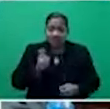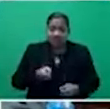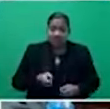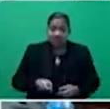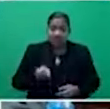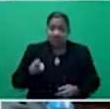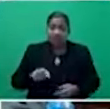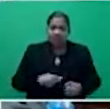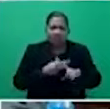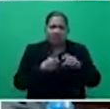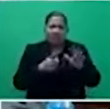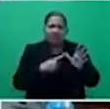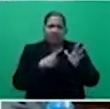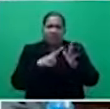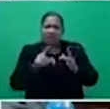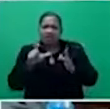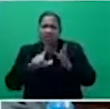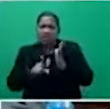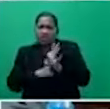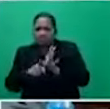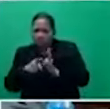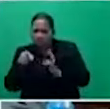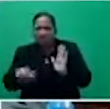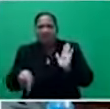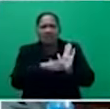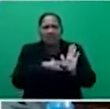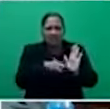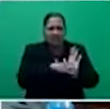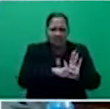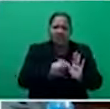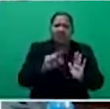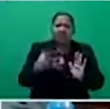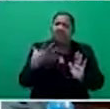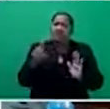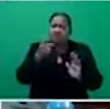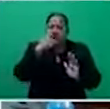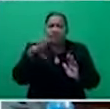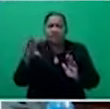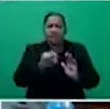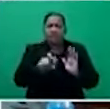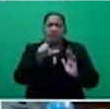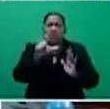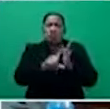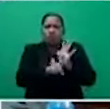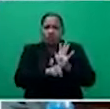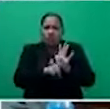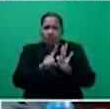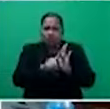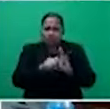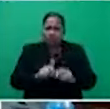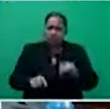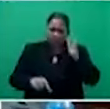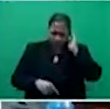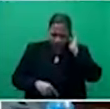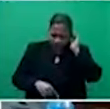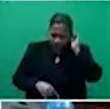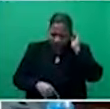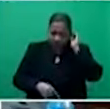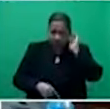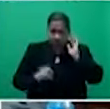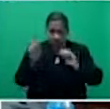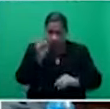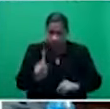term. But there is a place called Dolo. There were people from Dolo who resisted British control. And today it's been